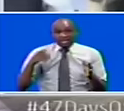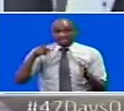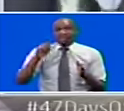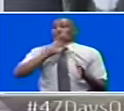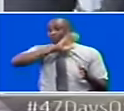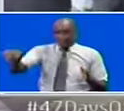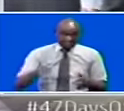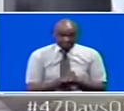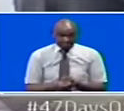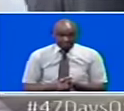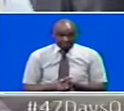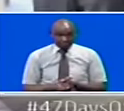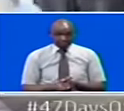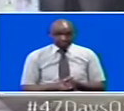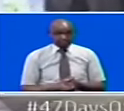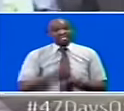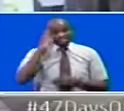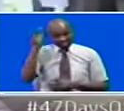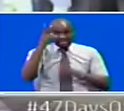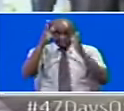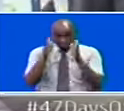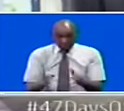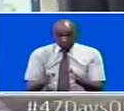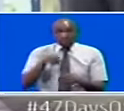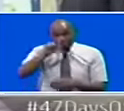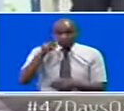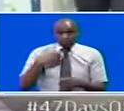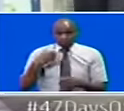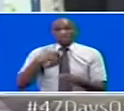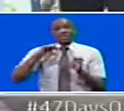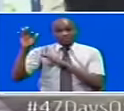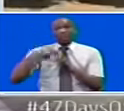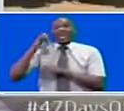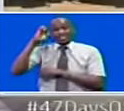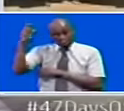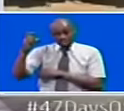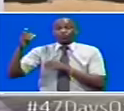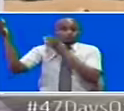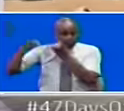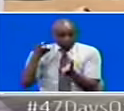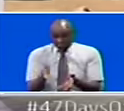recalled. All right, fair. The second one was brought to the assembly by the executive.